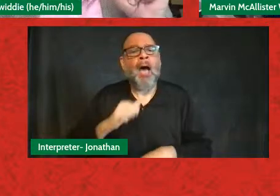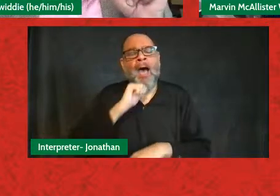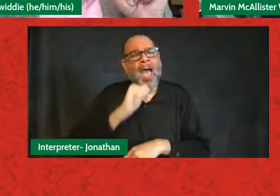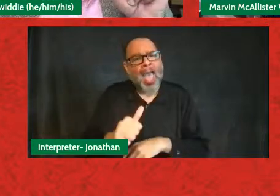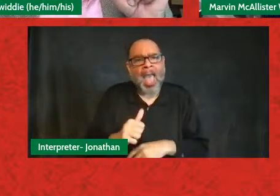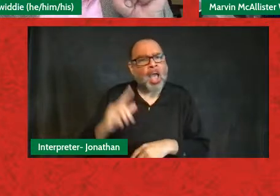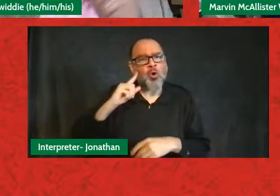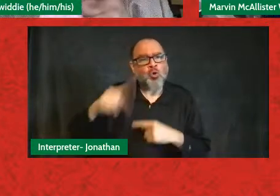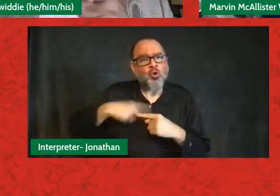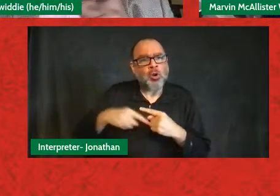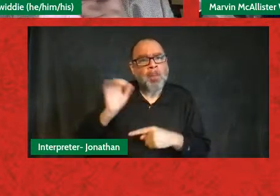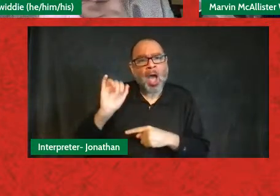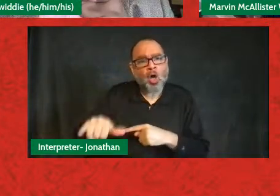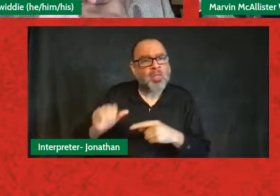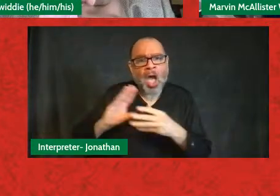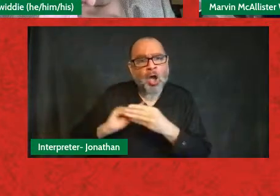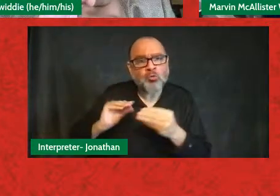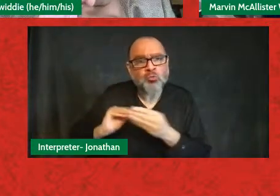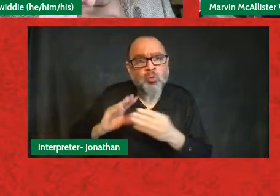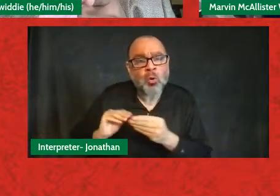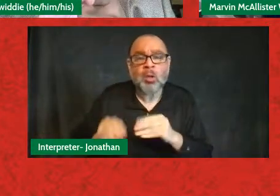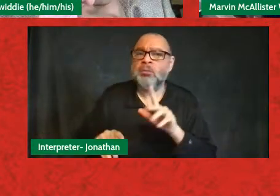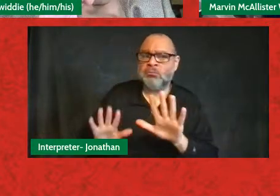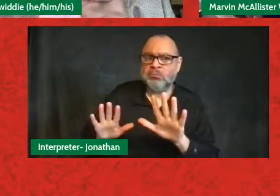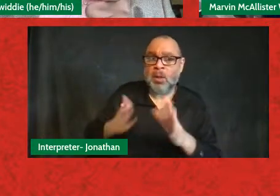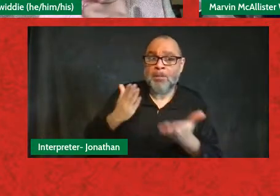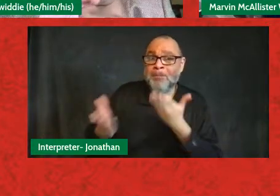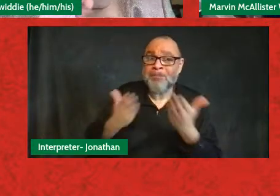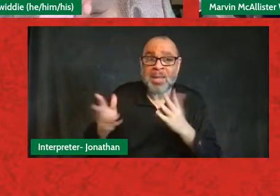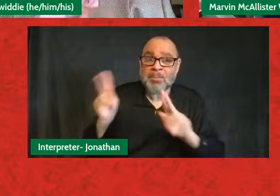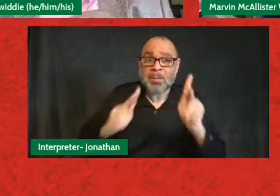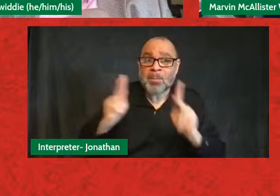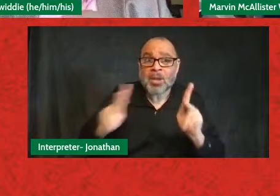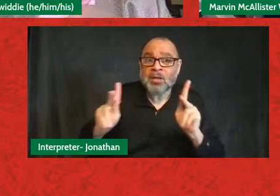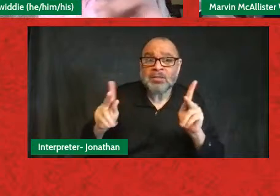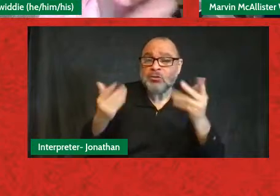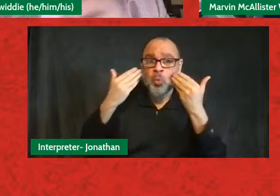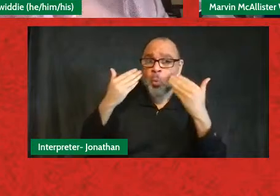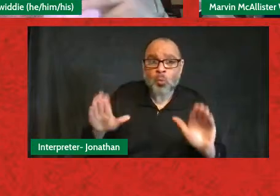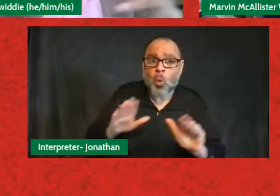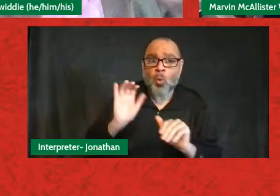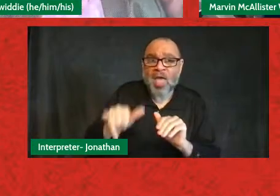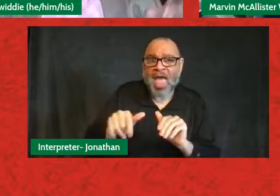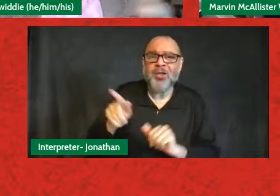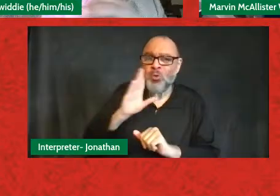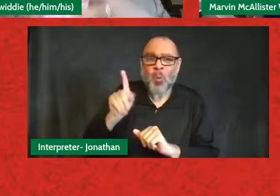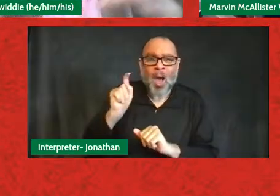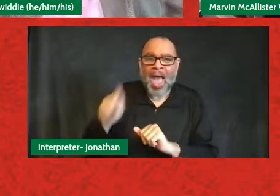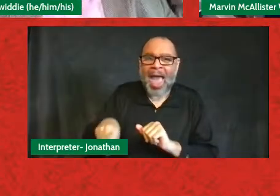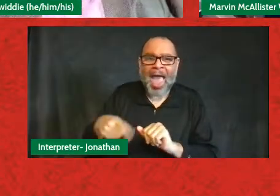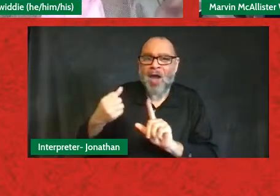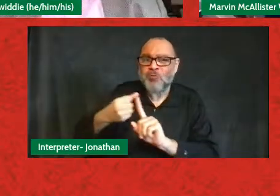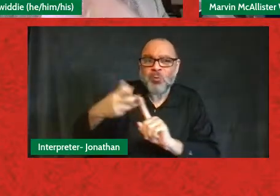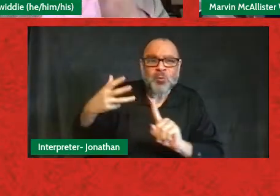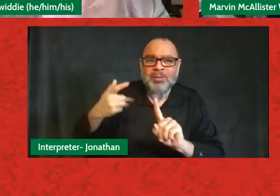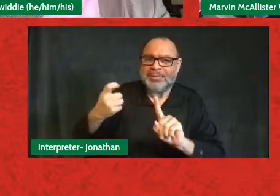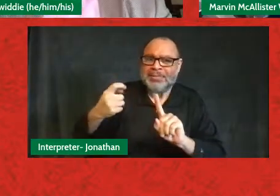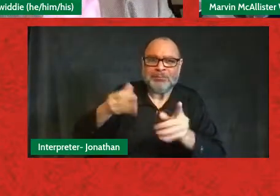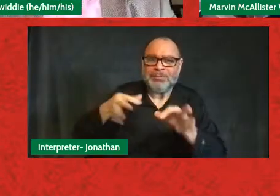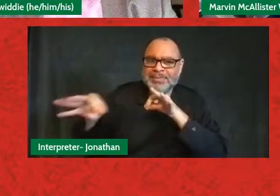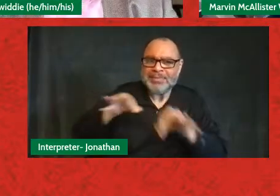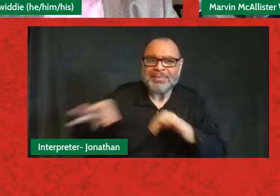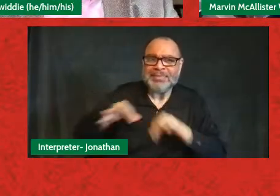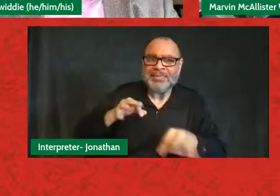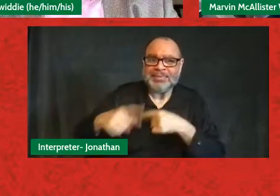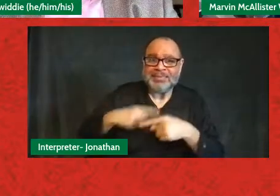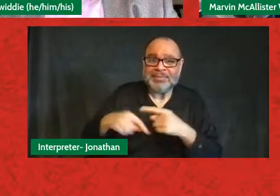so many artists. Mm-hmm. There may be people tonight who don't know what Shuffle Along is. So you're going to have to do a whole exegesis. So go right ahead.